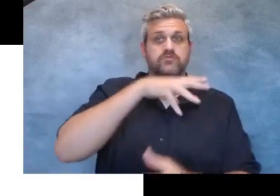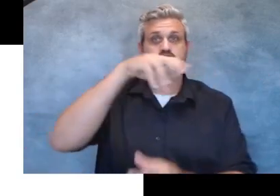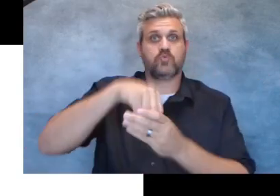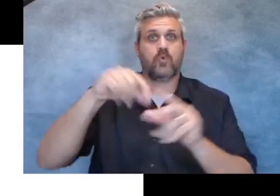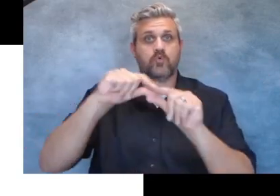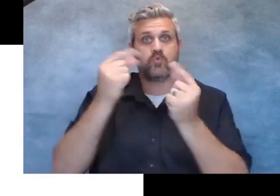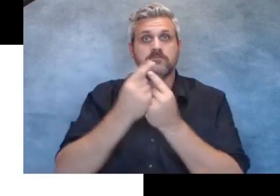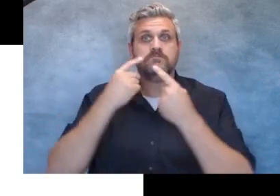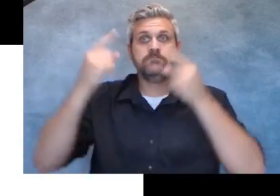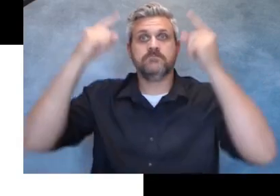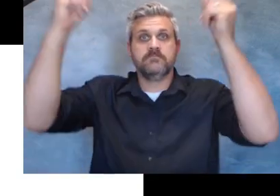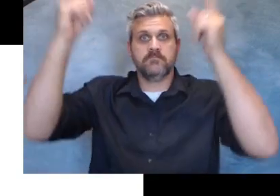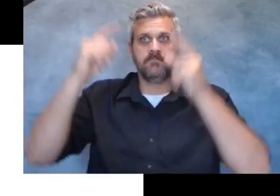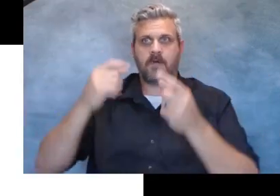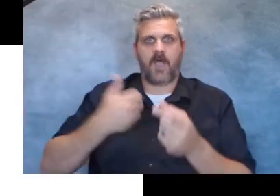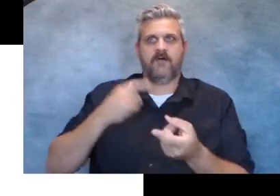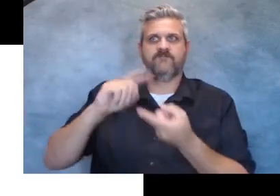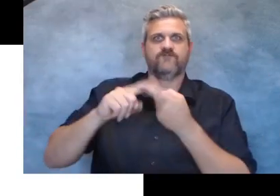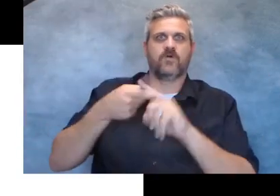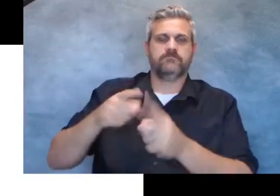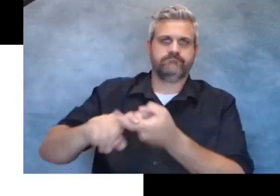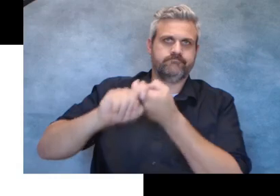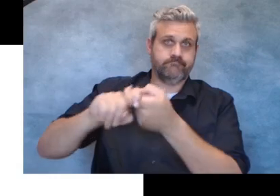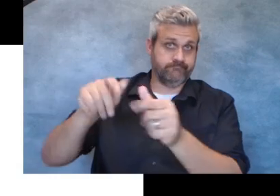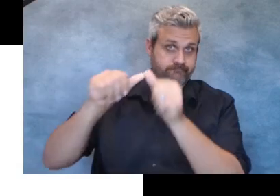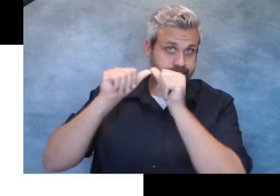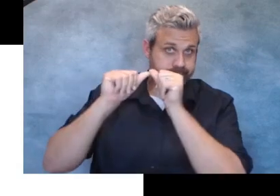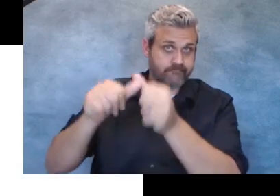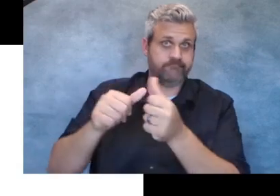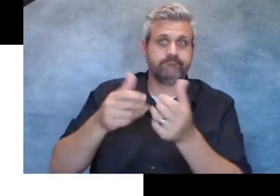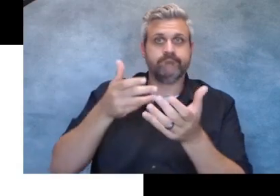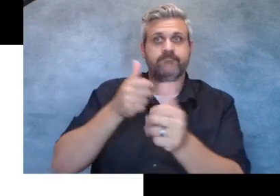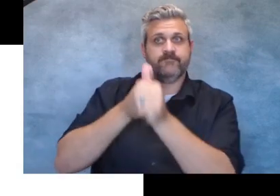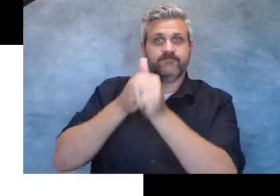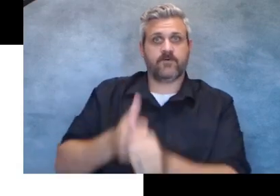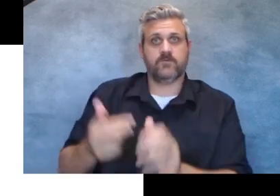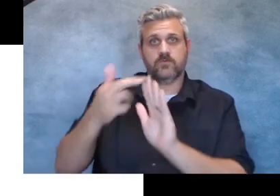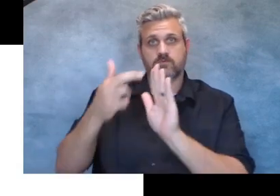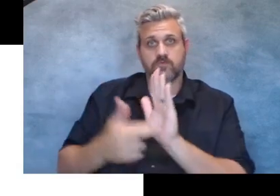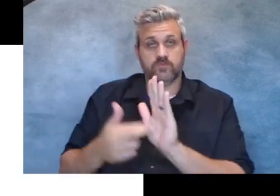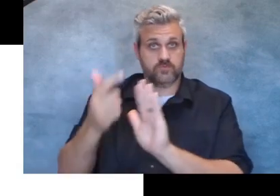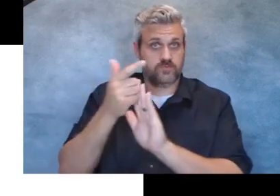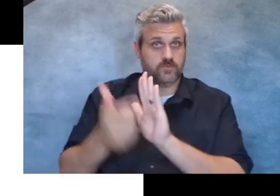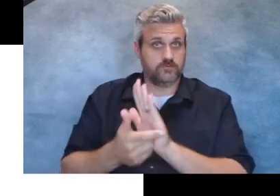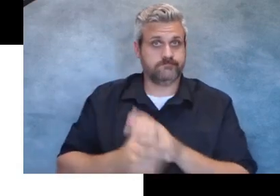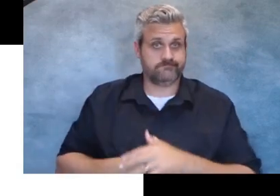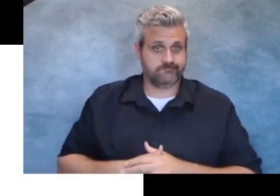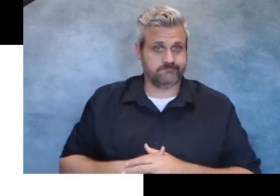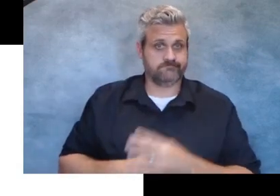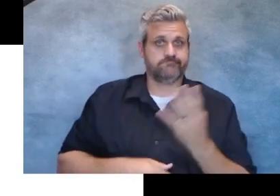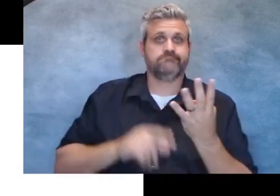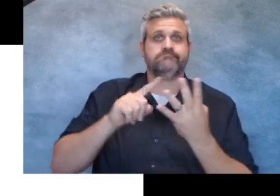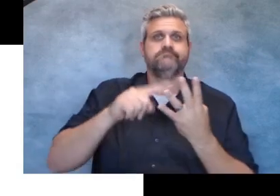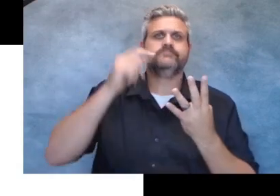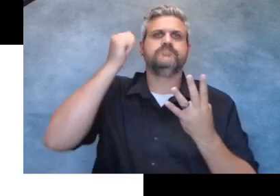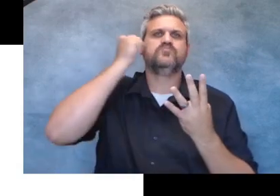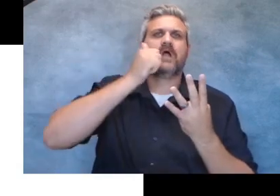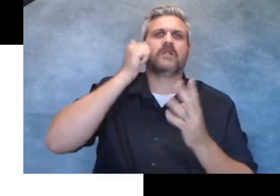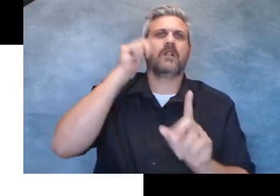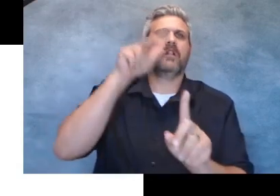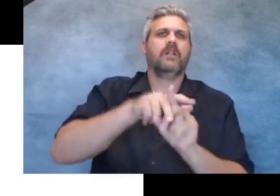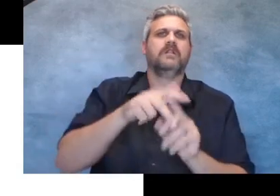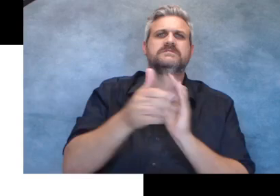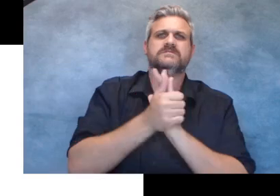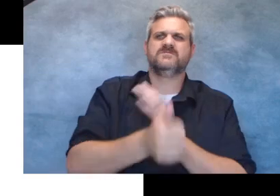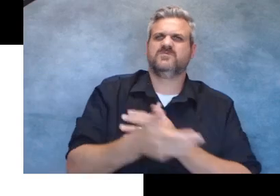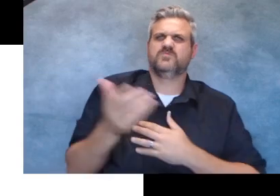group, making and keeping friends, and they can cooperate with rules and laws. Practical skills will include things